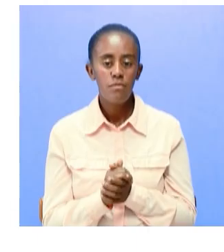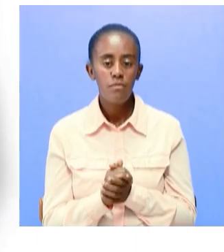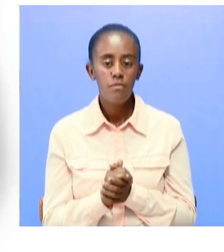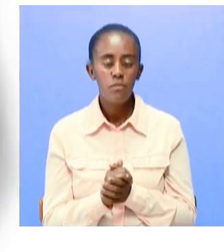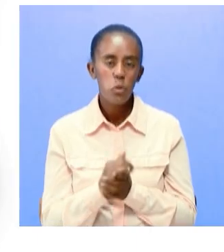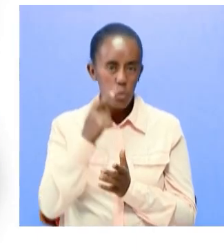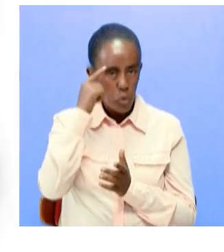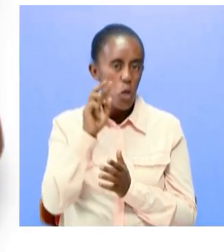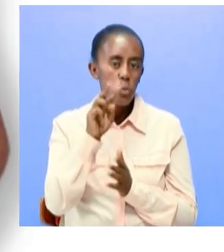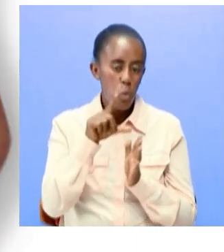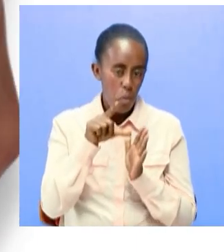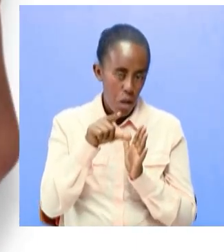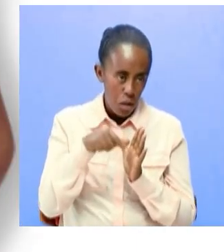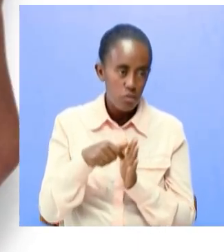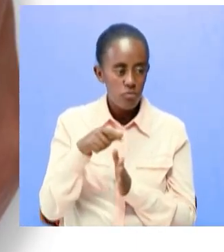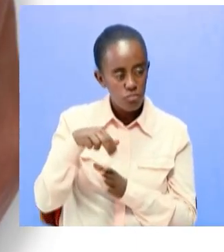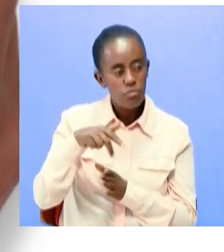around 2 minutes.